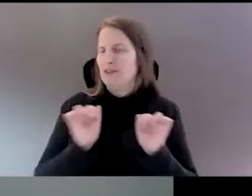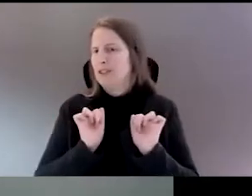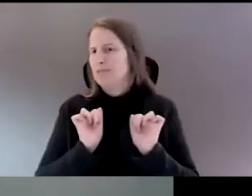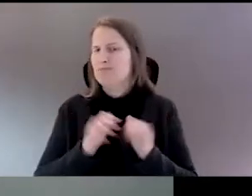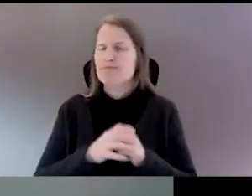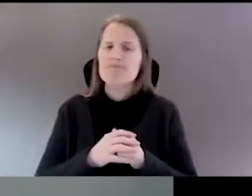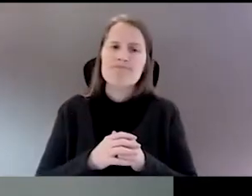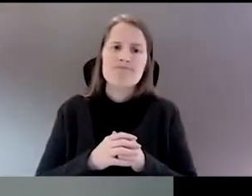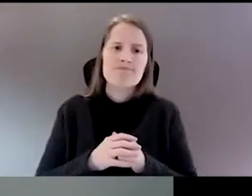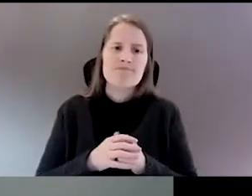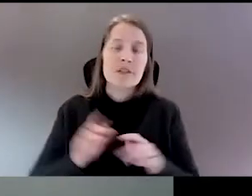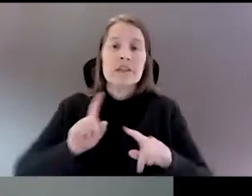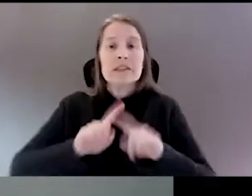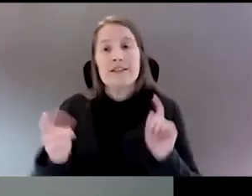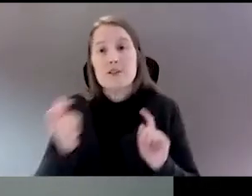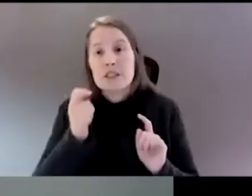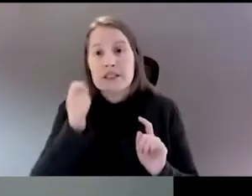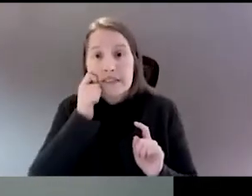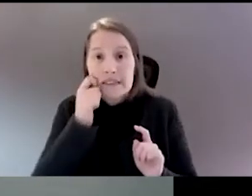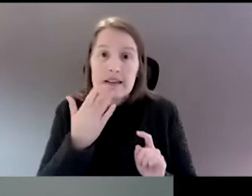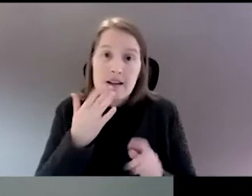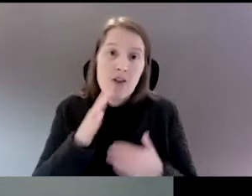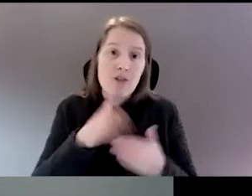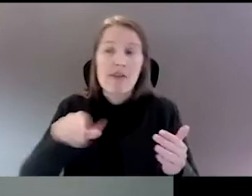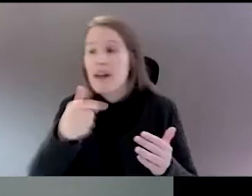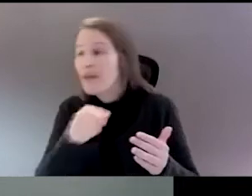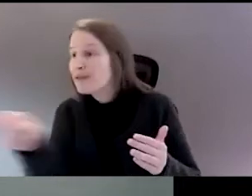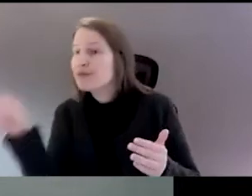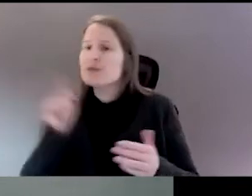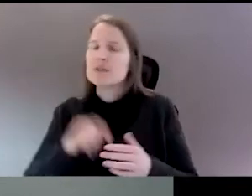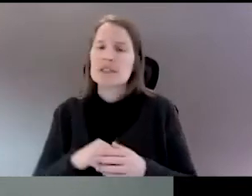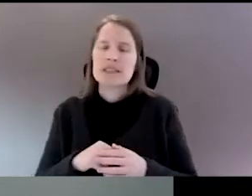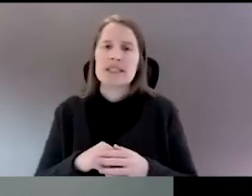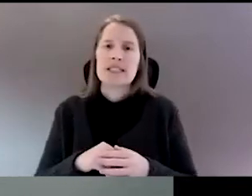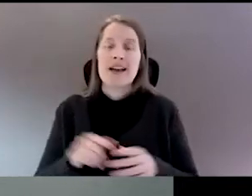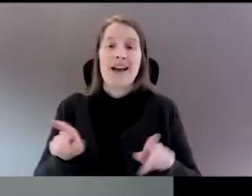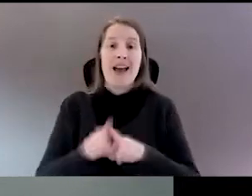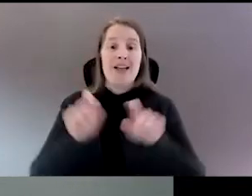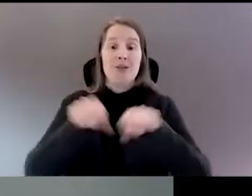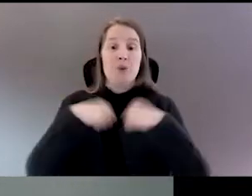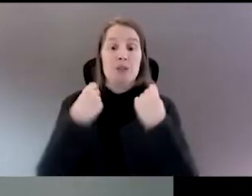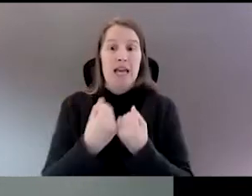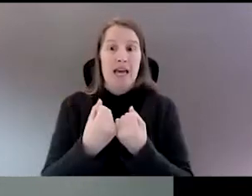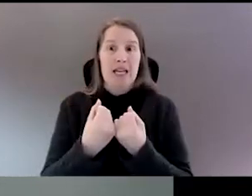skin color than everybody else. And we as a society have a tendency to